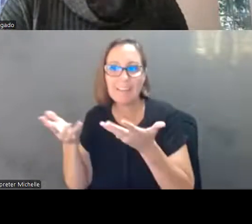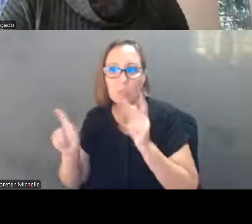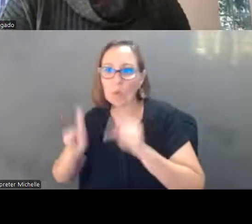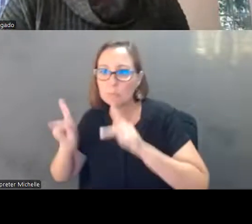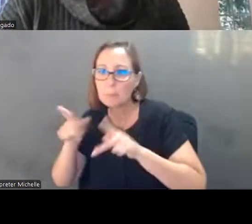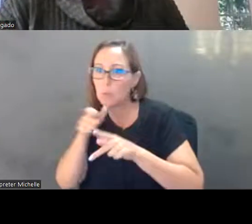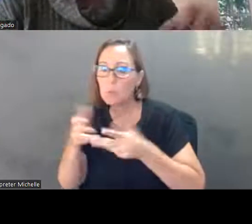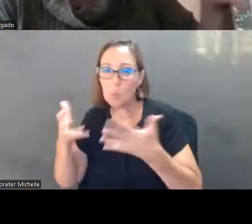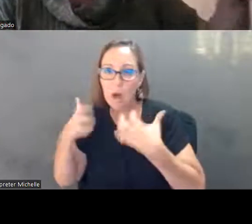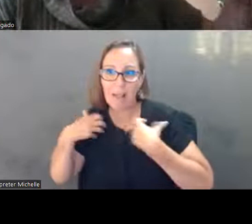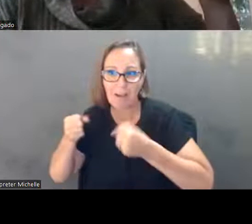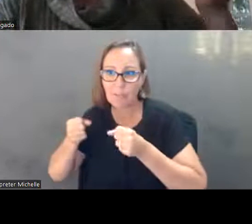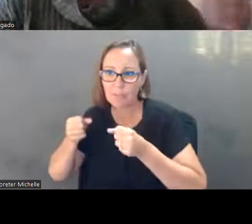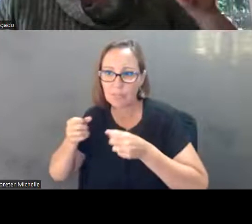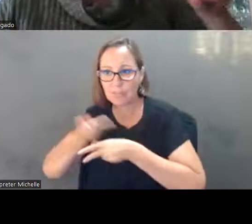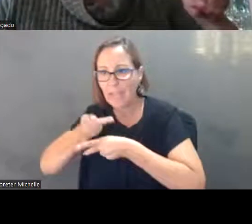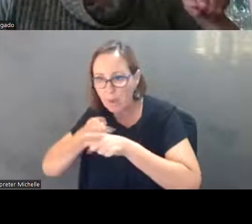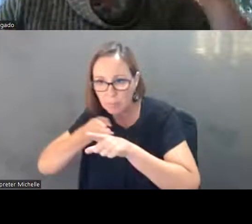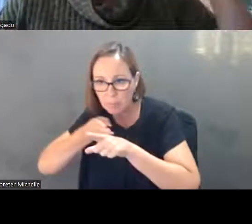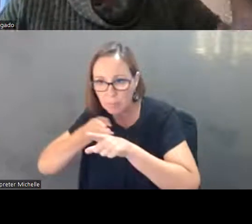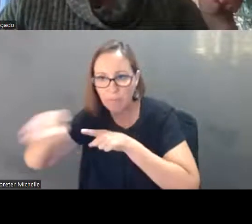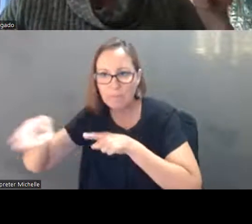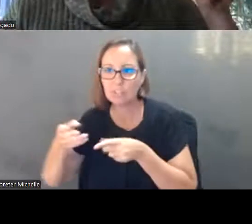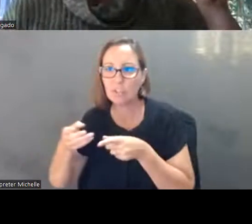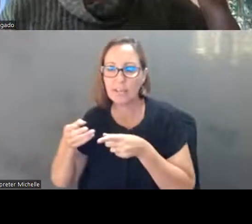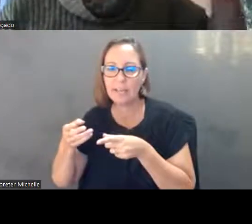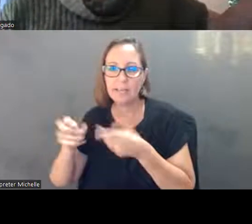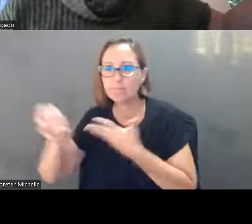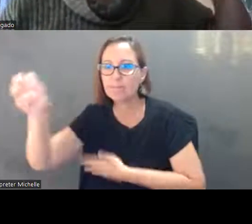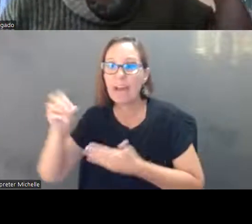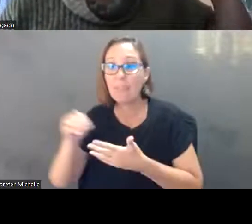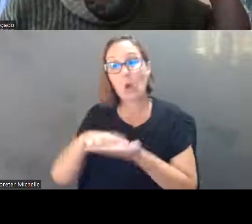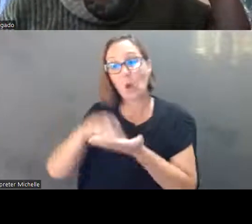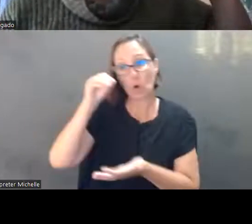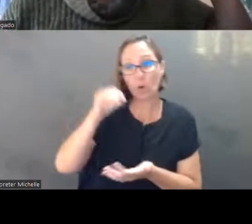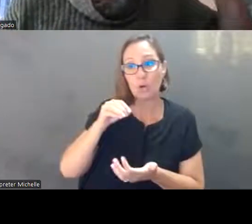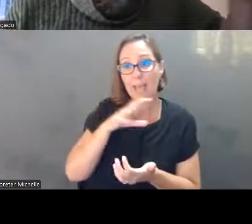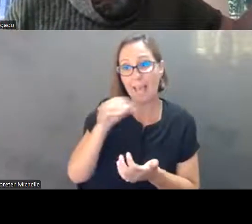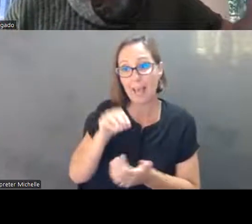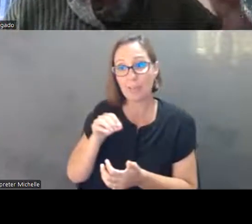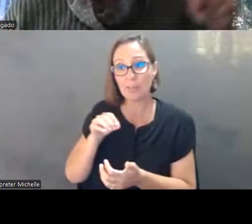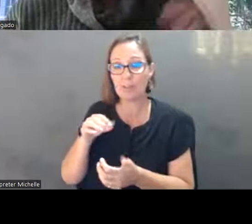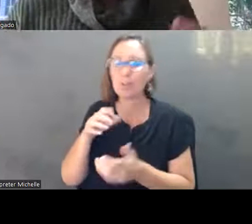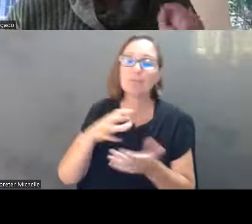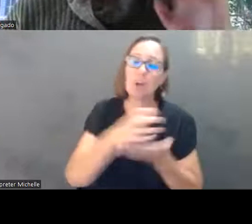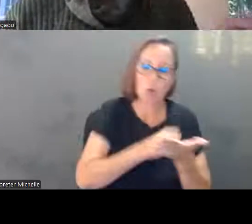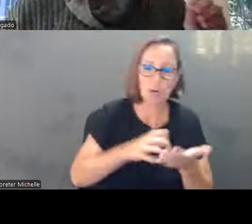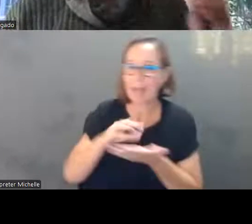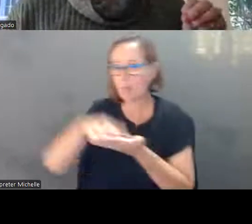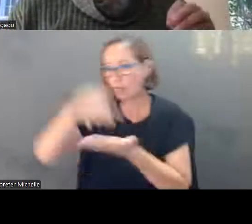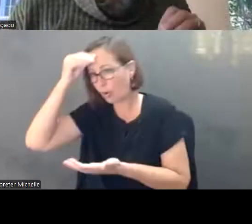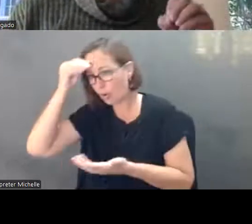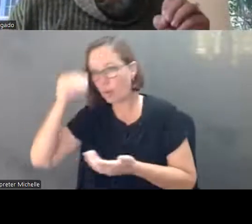in the healthcare profession, and potentially earn and learn models where folks are able to have positions in a direct